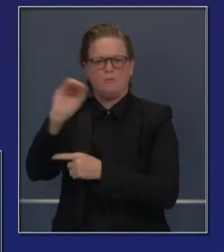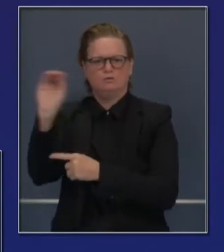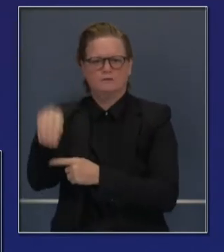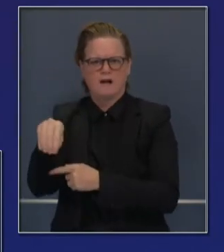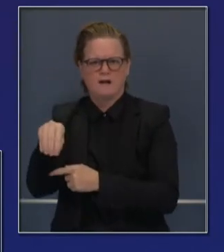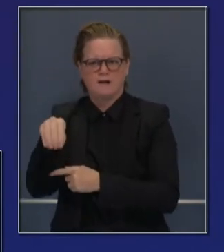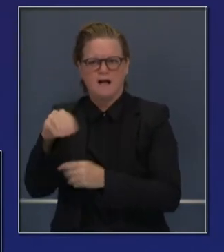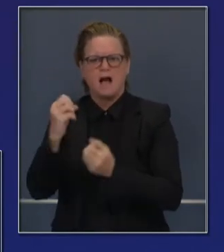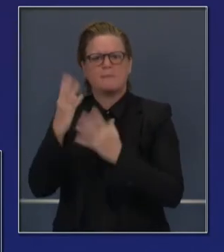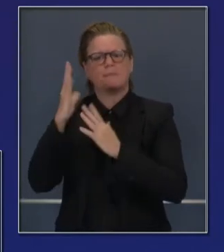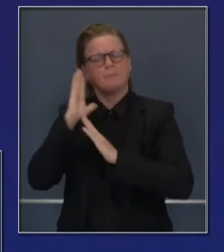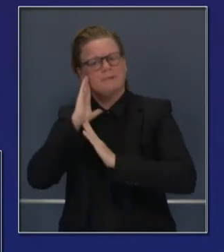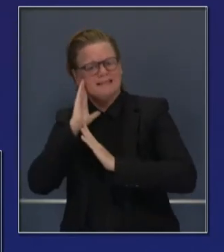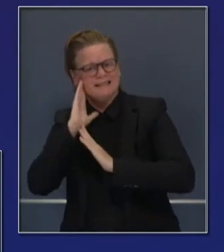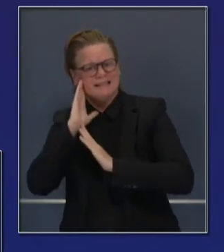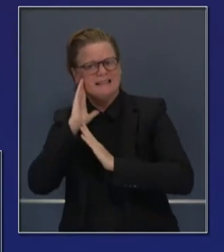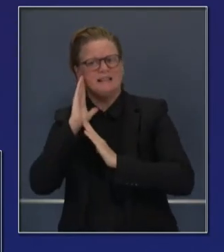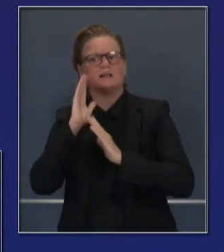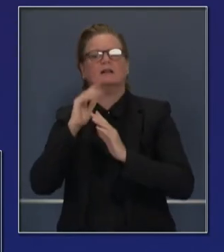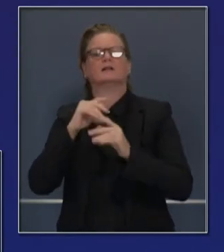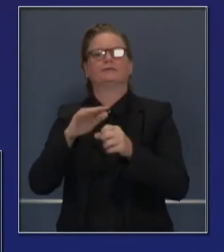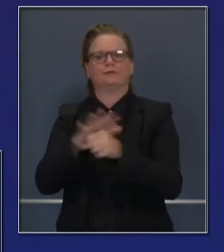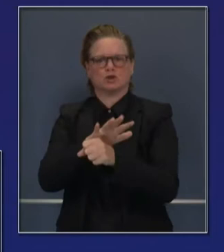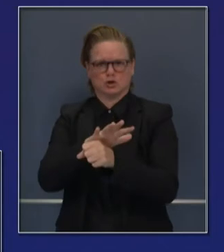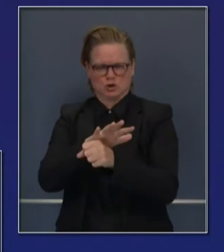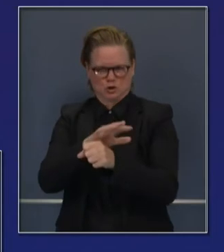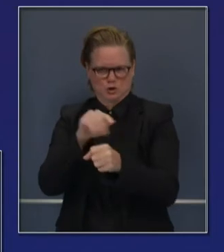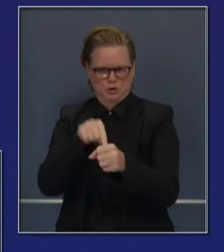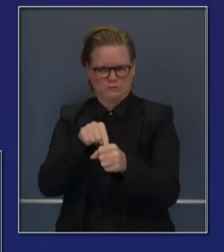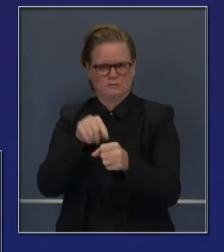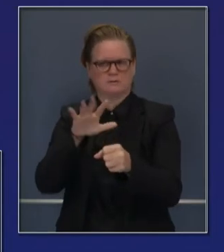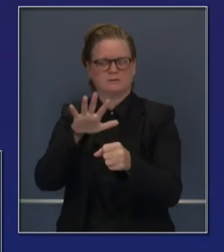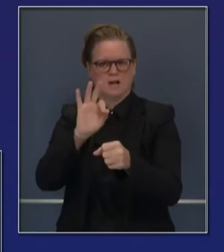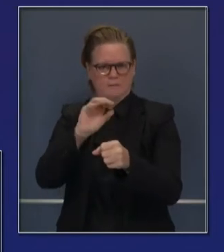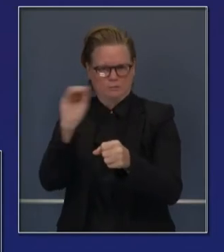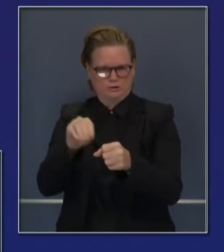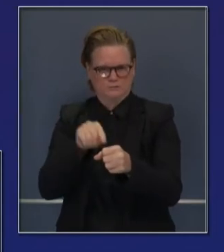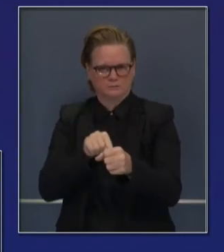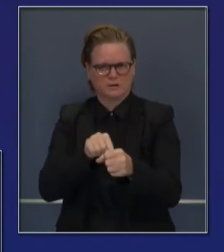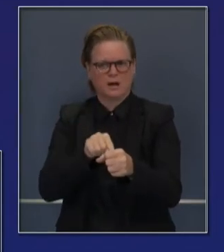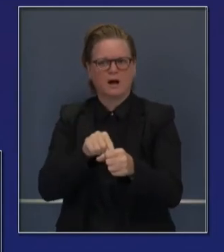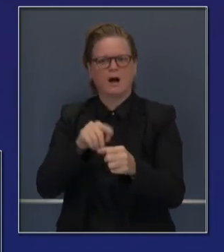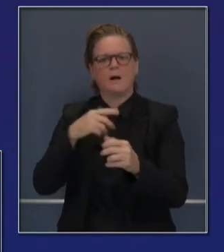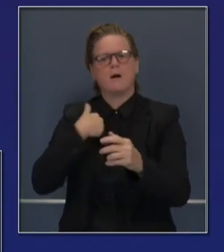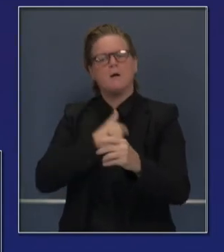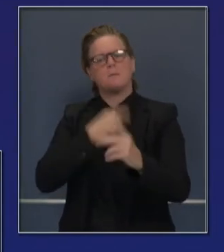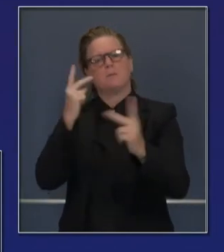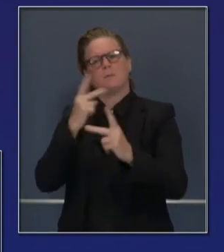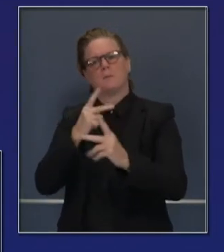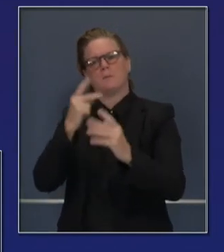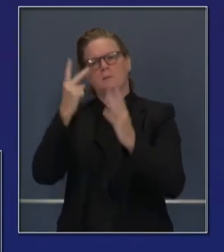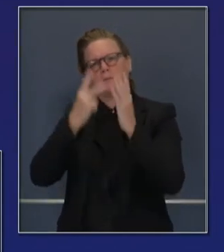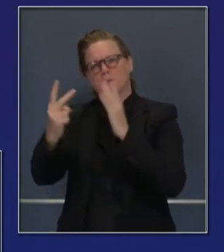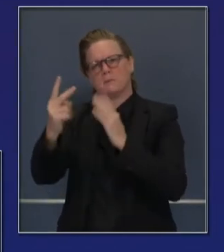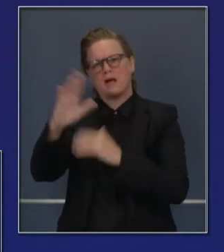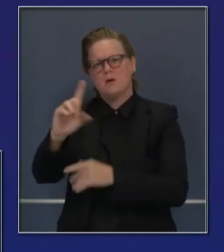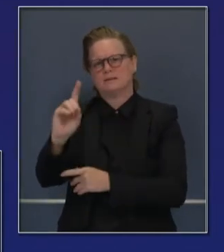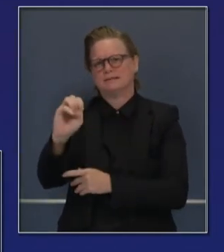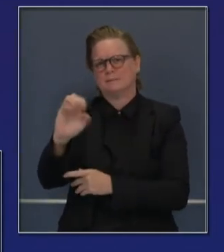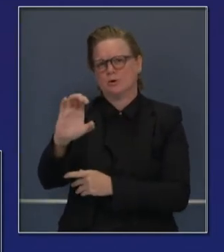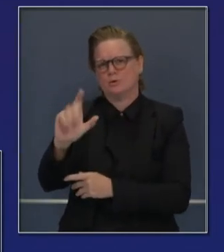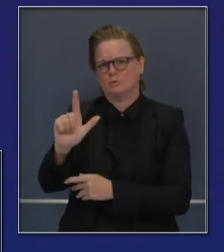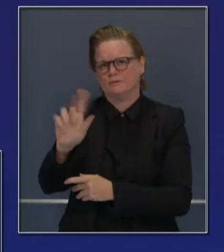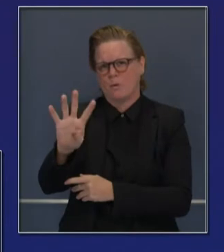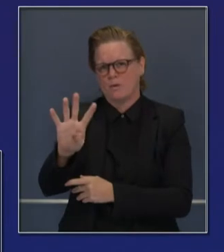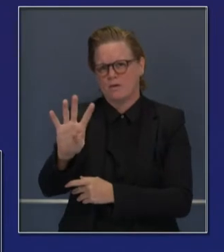are currently occupied. You can see if we project out to Christmas Eve, 12/24, less than a